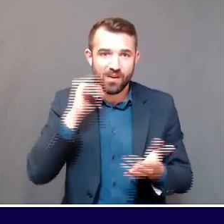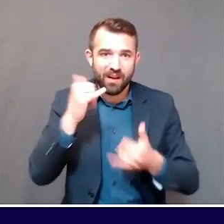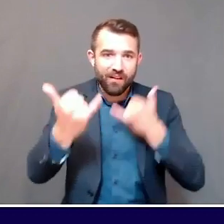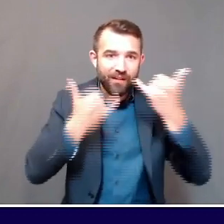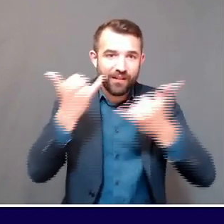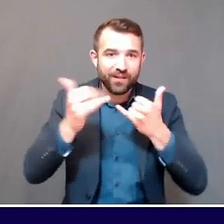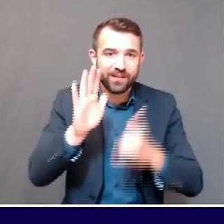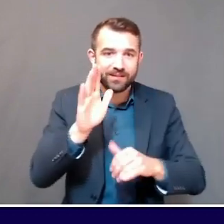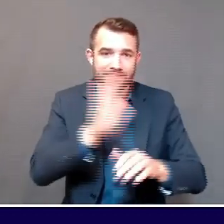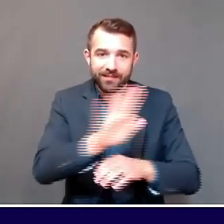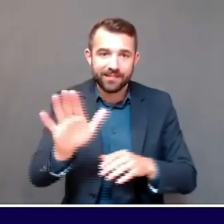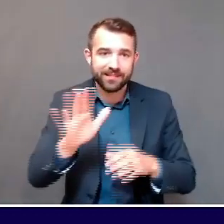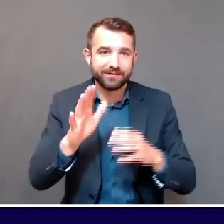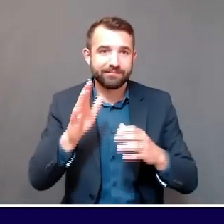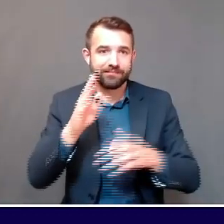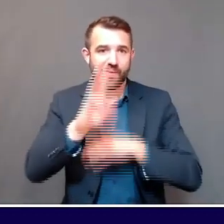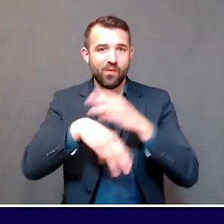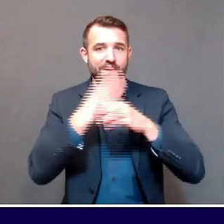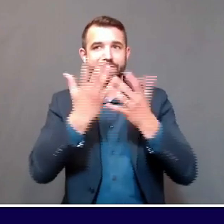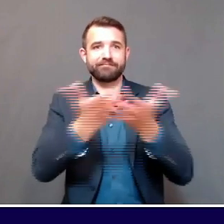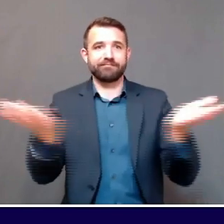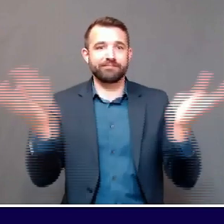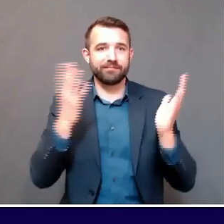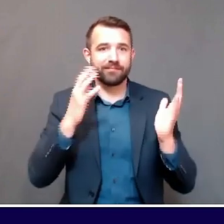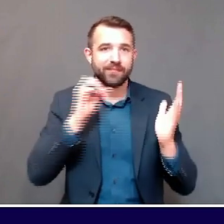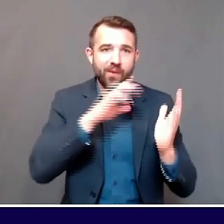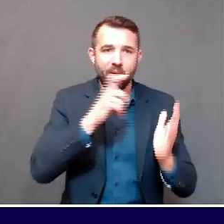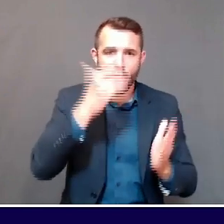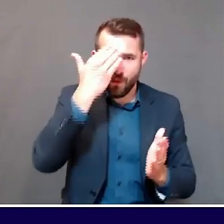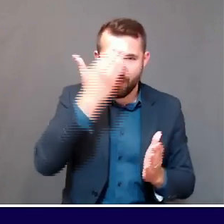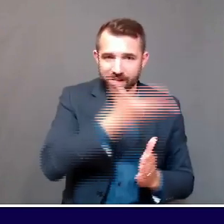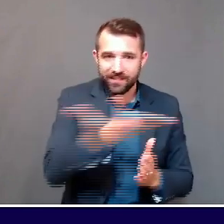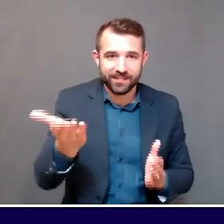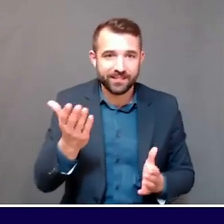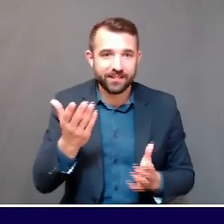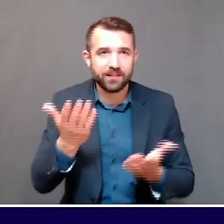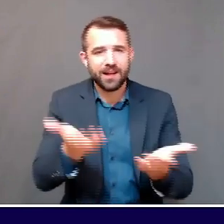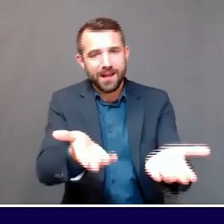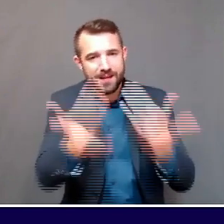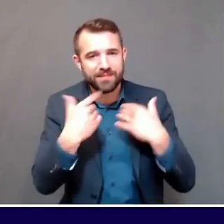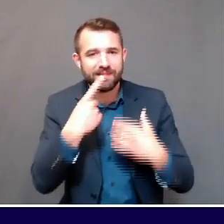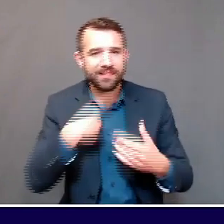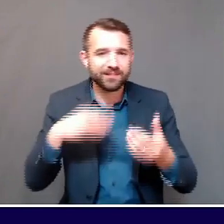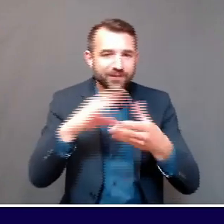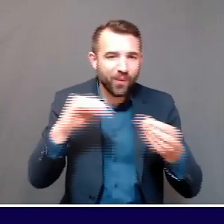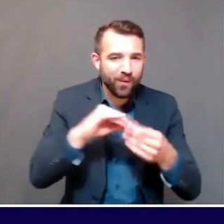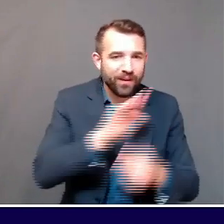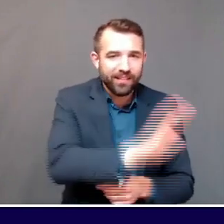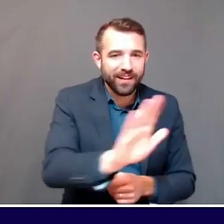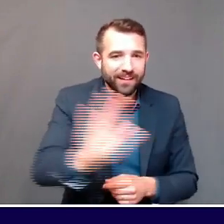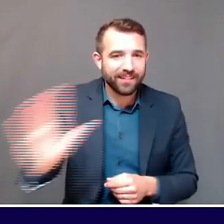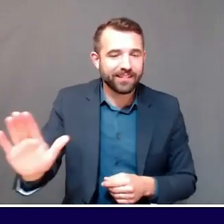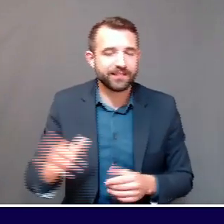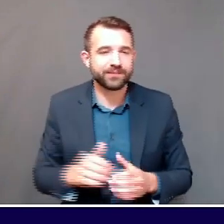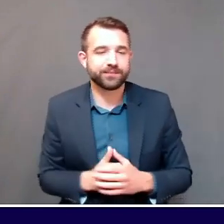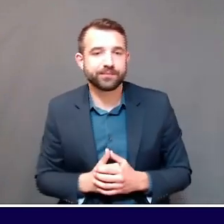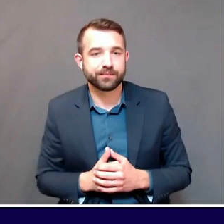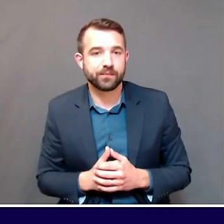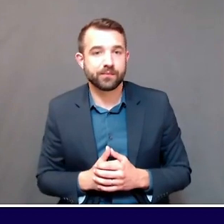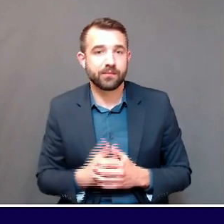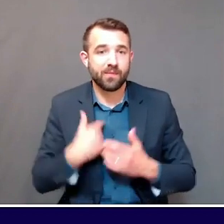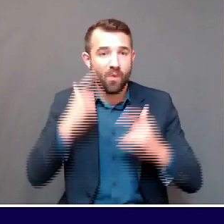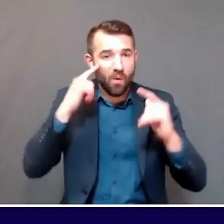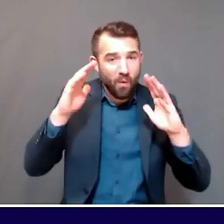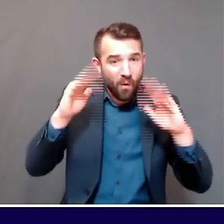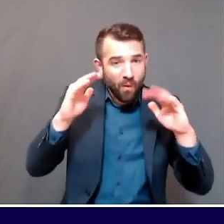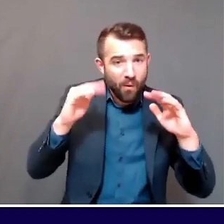the country that you know in order to help them share their stories with you. And I hope in so doing,